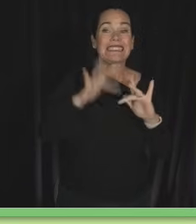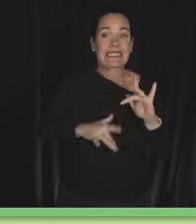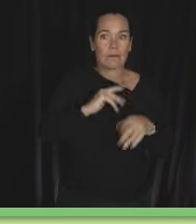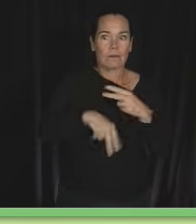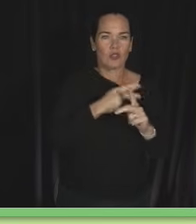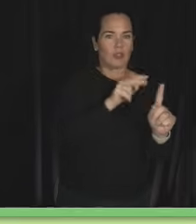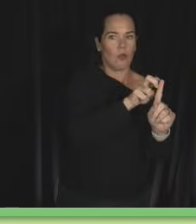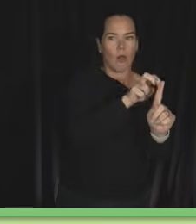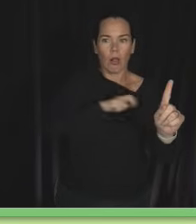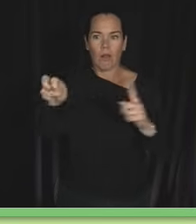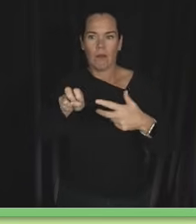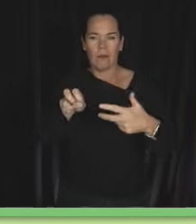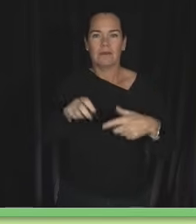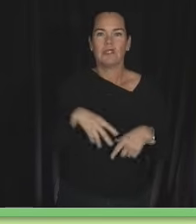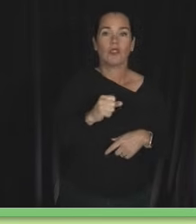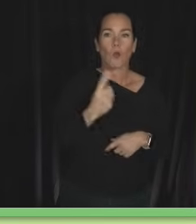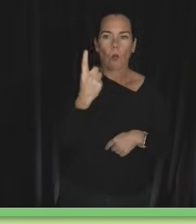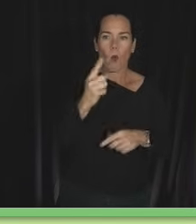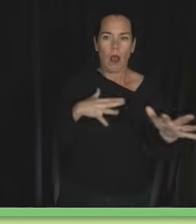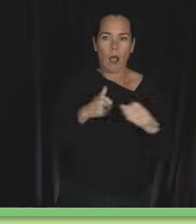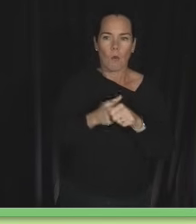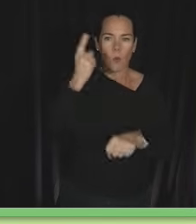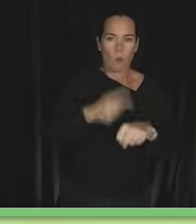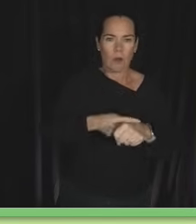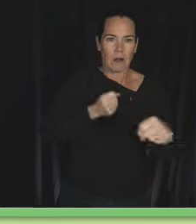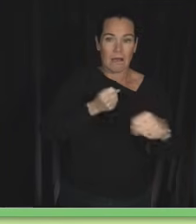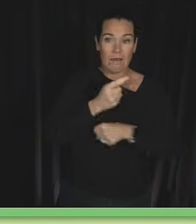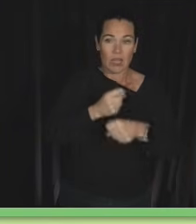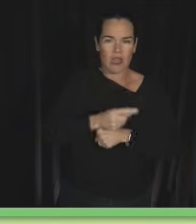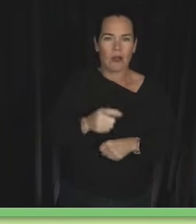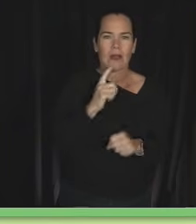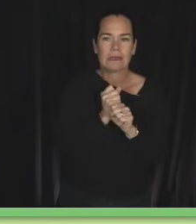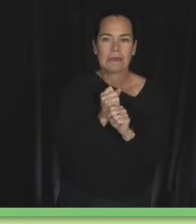Imagine just 1 upgrade once a year safely.